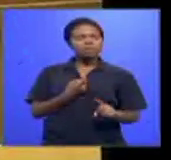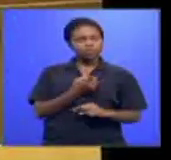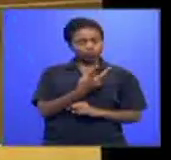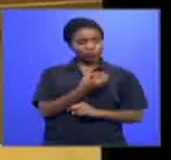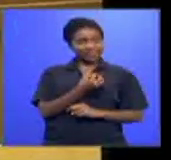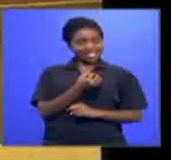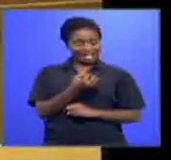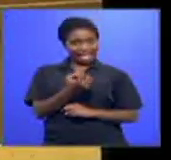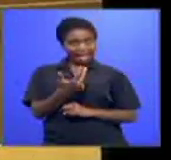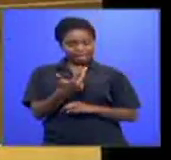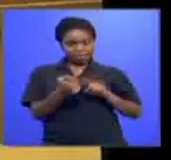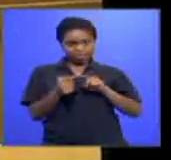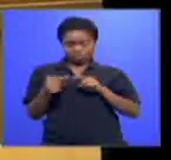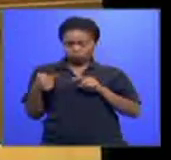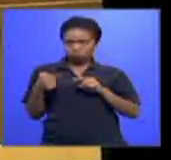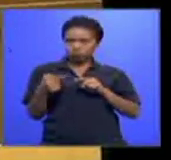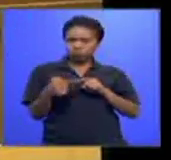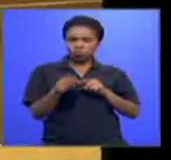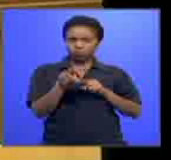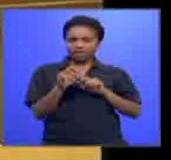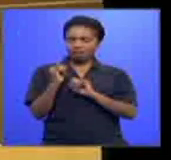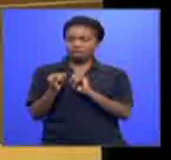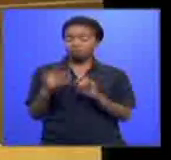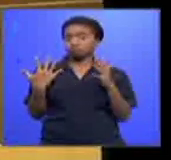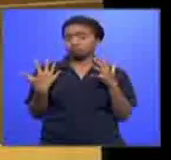2012 and 2011.